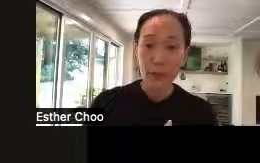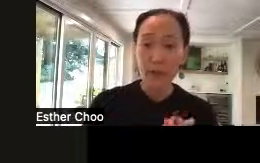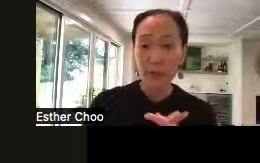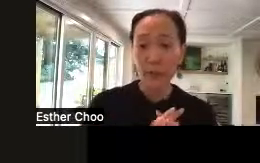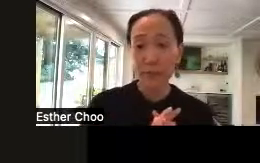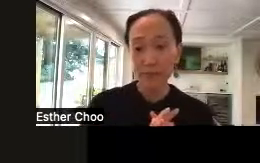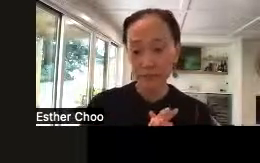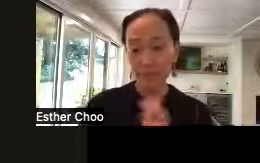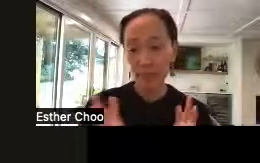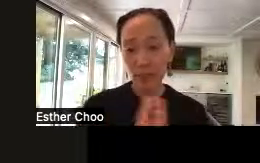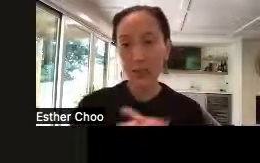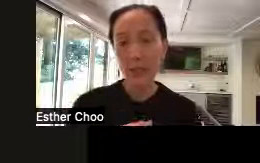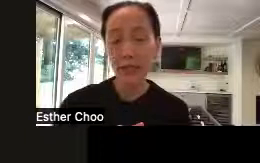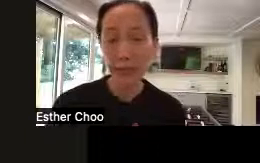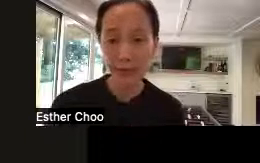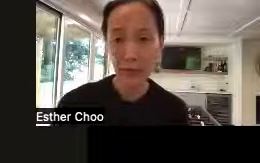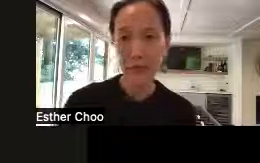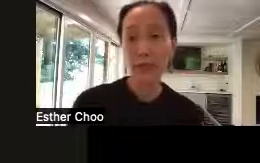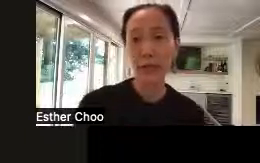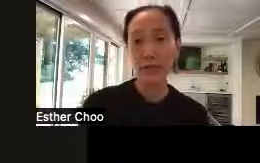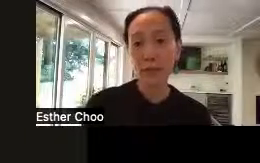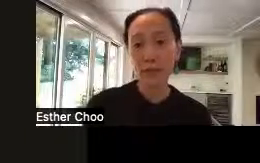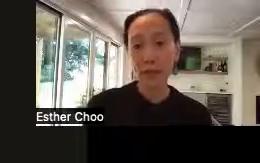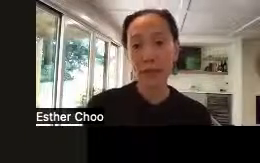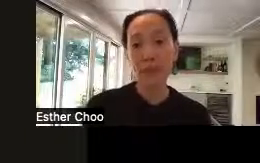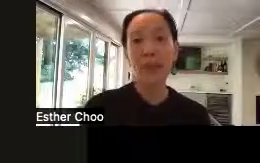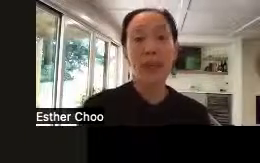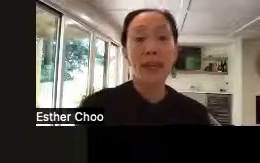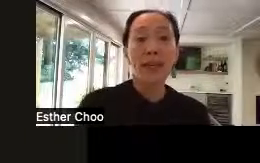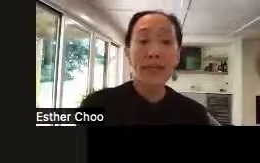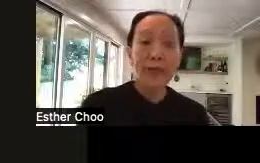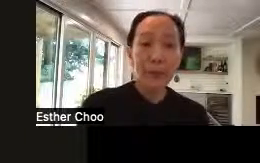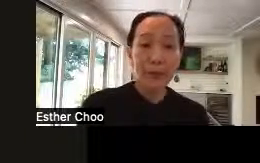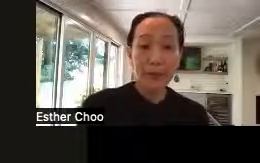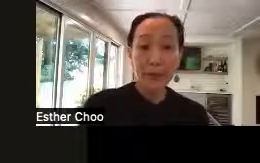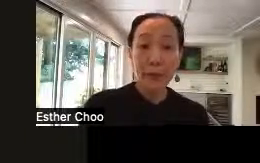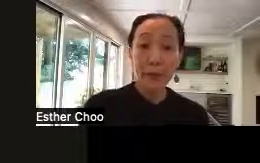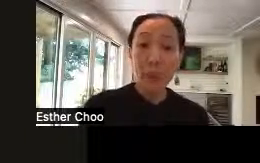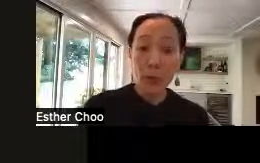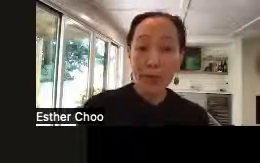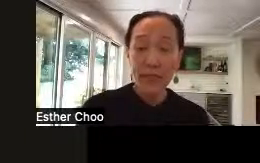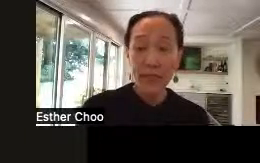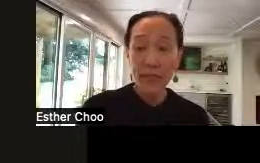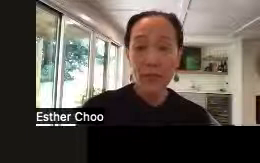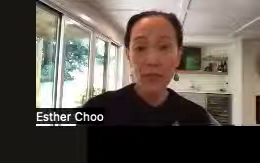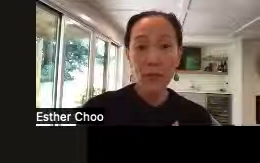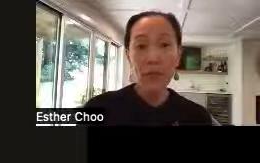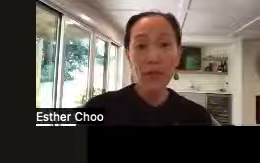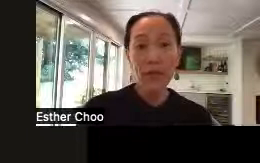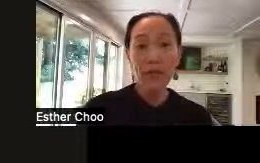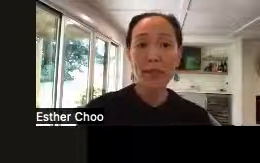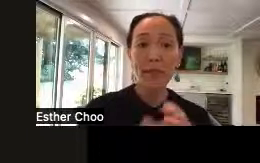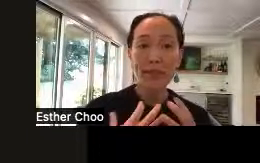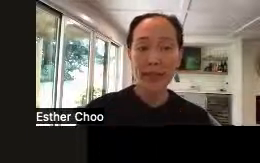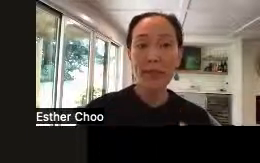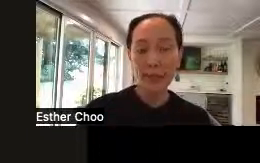of a marginalized group. This is an author called Daryl Wing-Sue. Daily microaggressions create a lowered sense of psychological